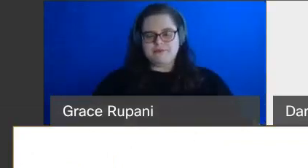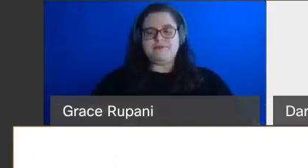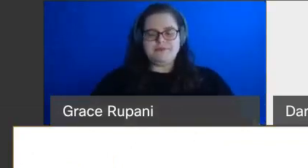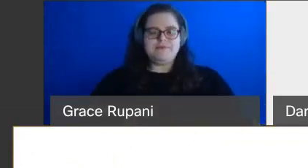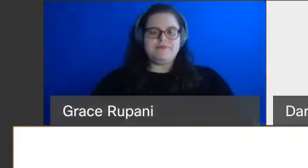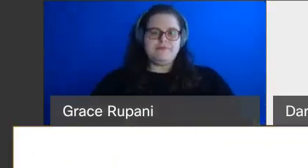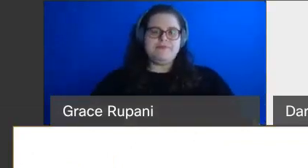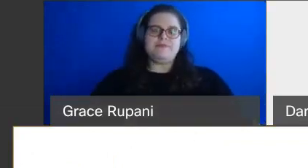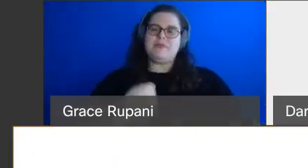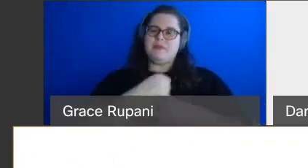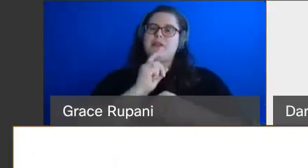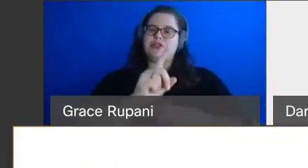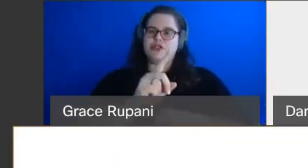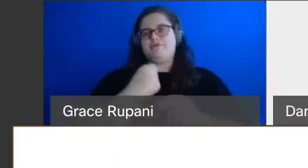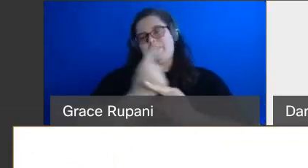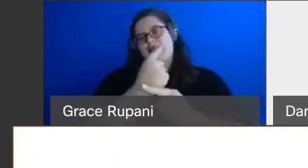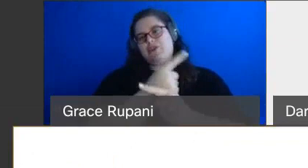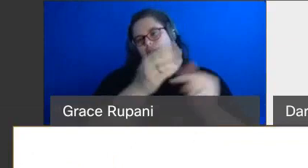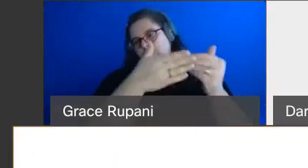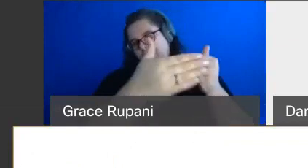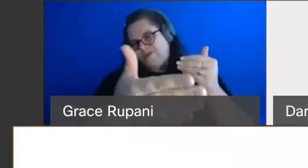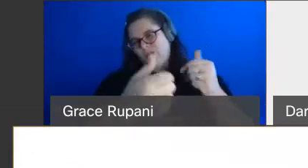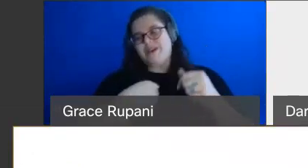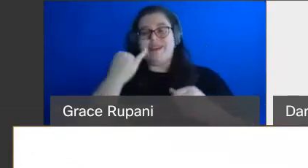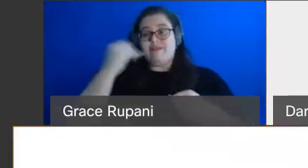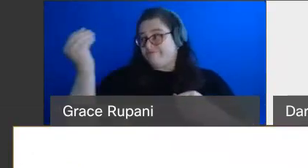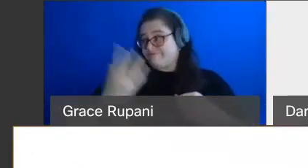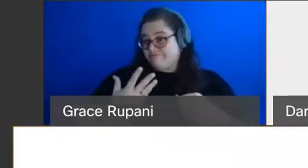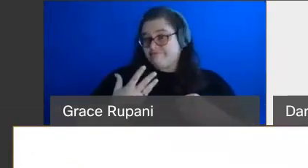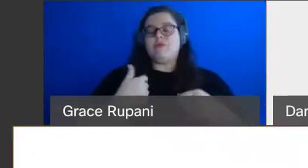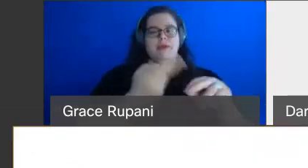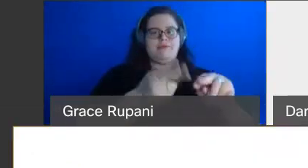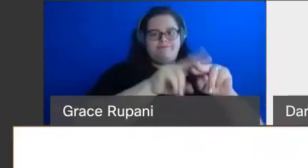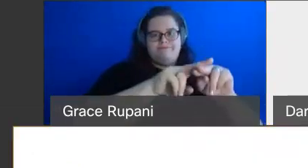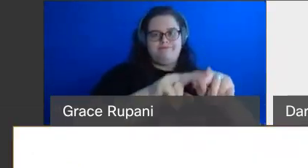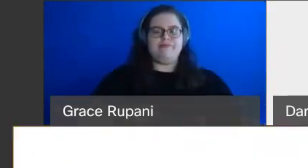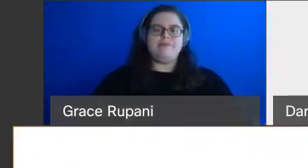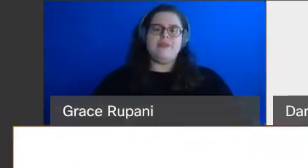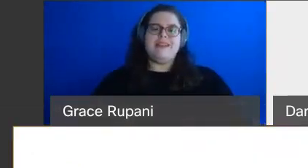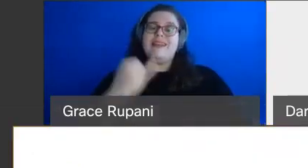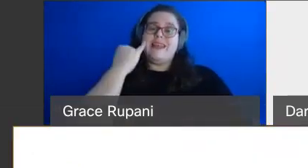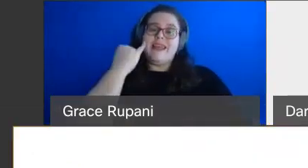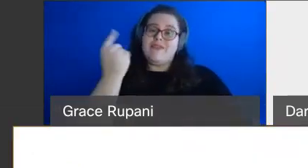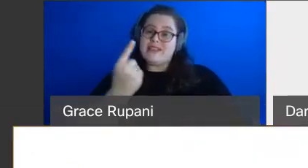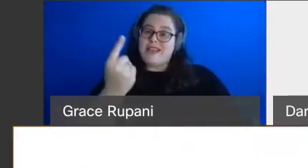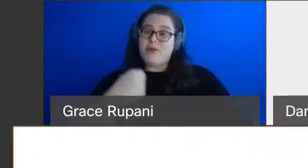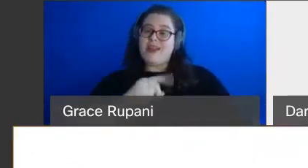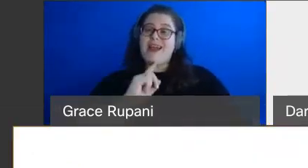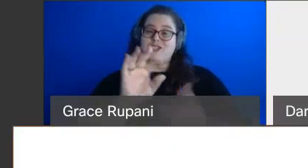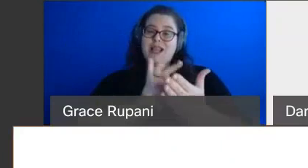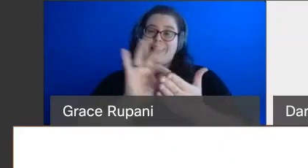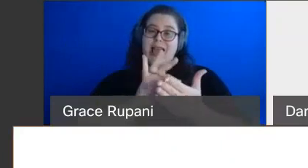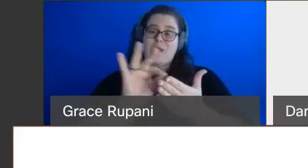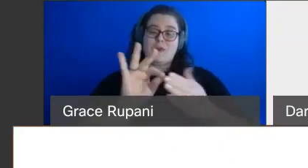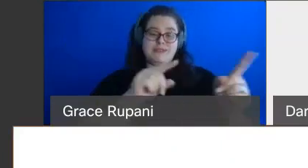we're accurate going forward. If someone's being real on top of it and adds up each month, you'll notice that there are two more